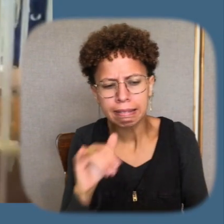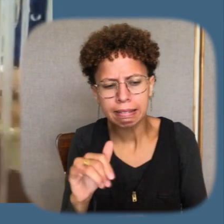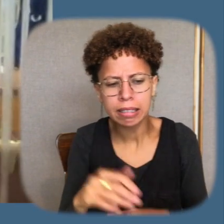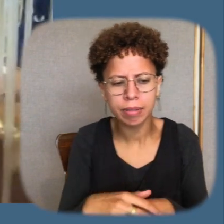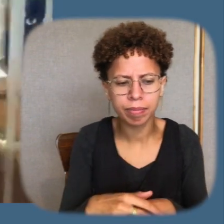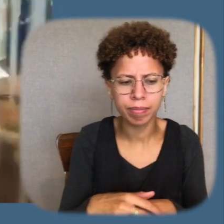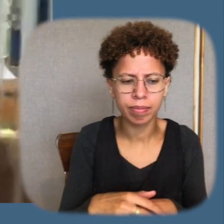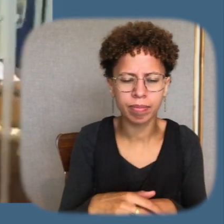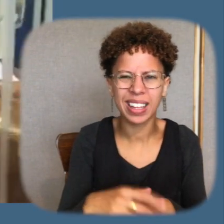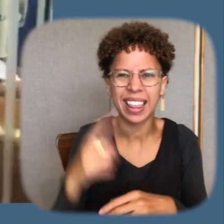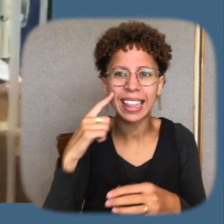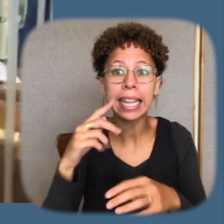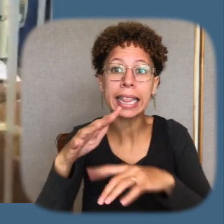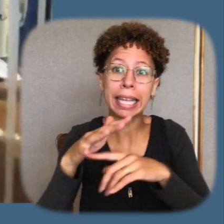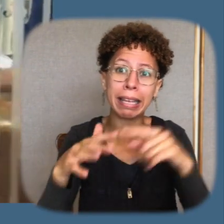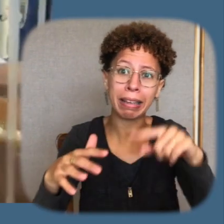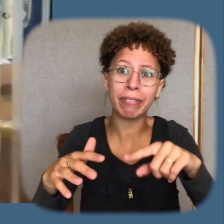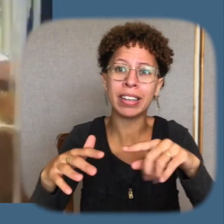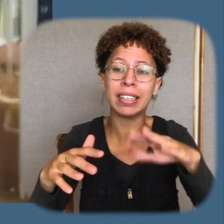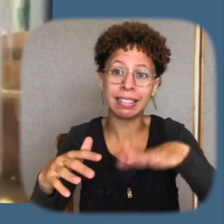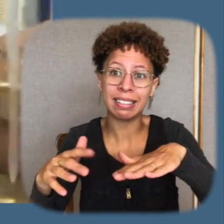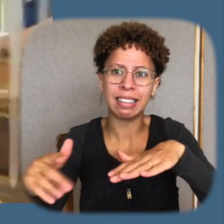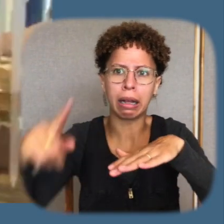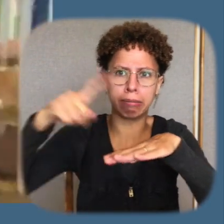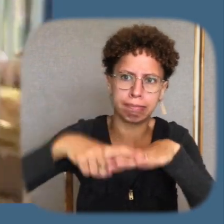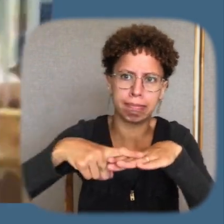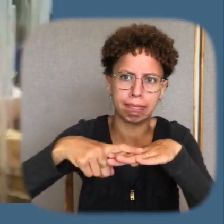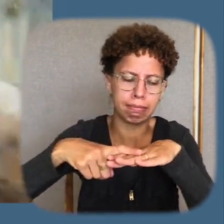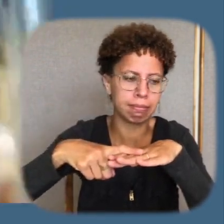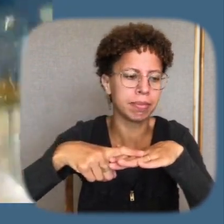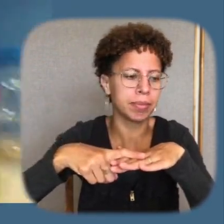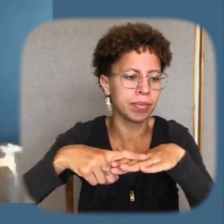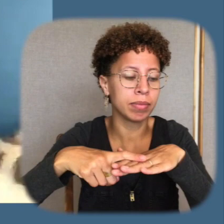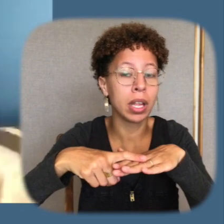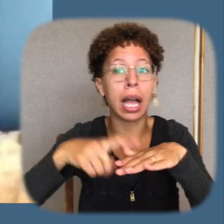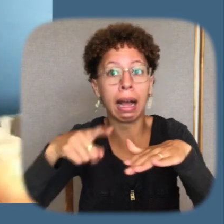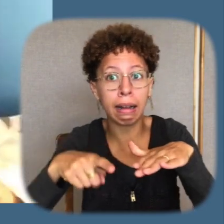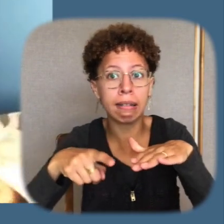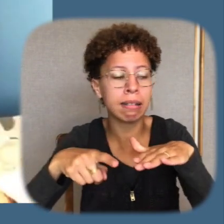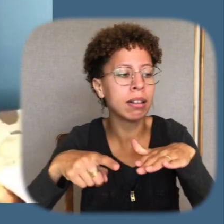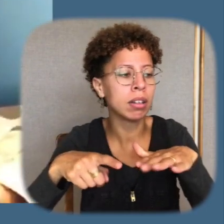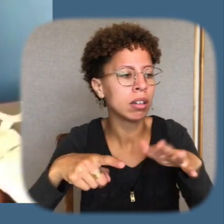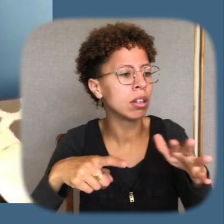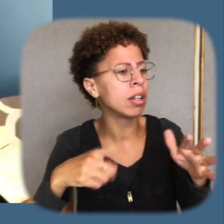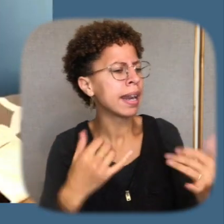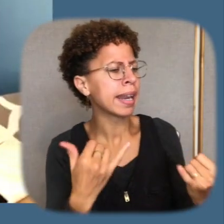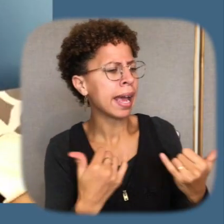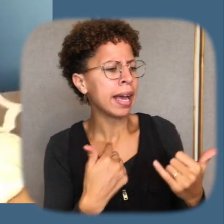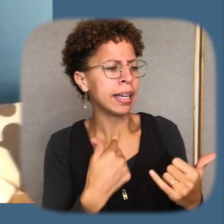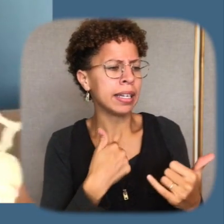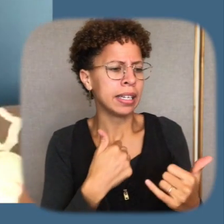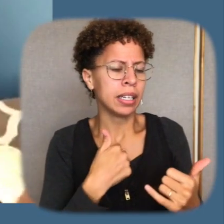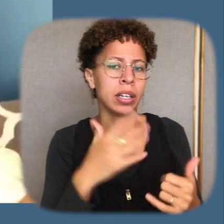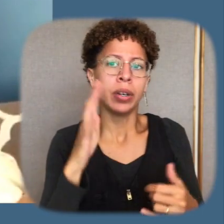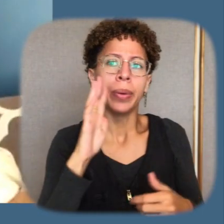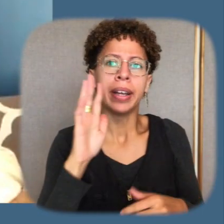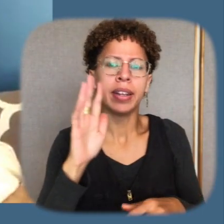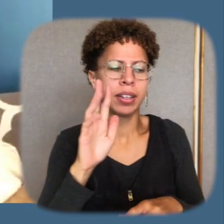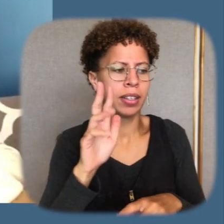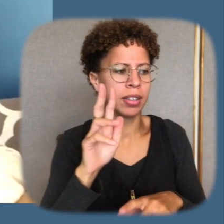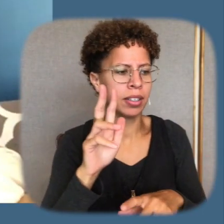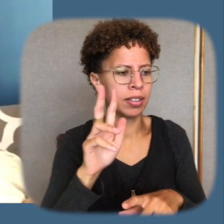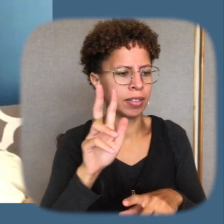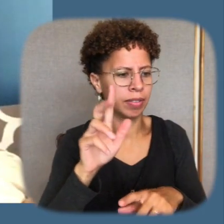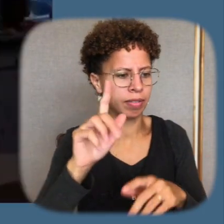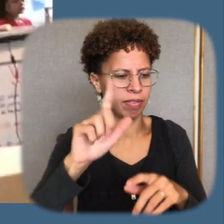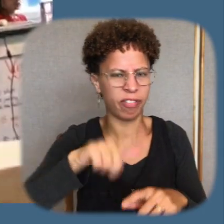I think it landed on the leaf. Oh, there we go. Suspended. So, folks, I'm going to flip the camera around so I